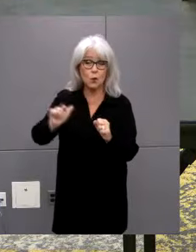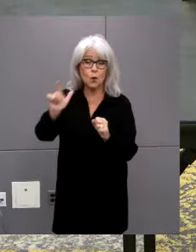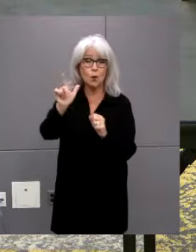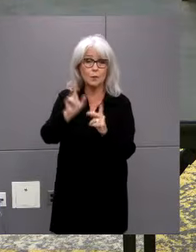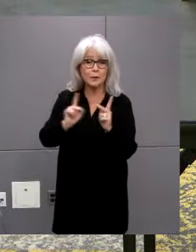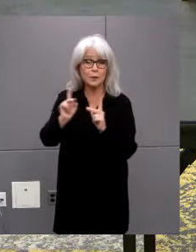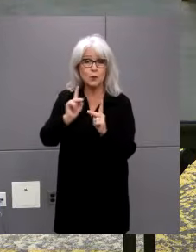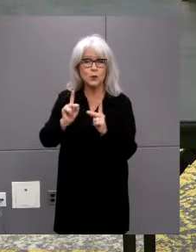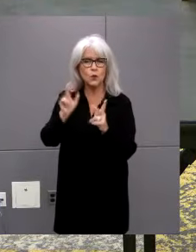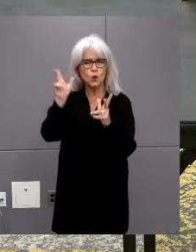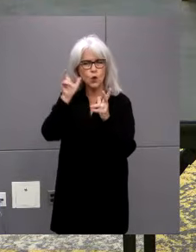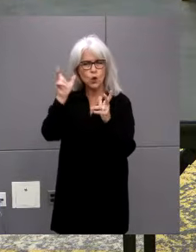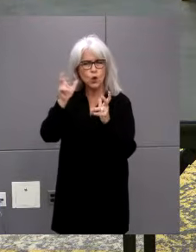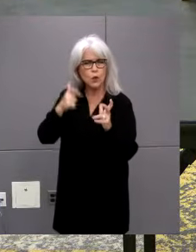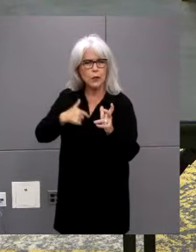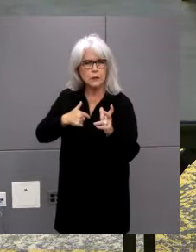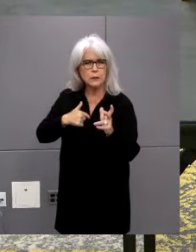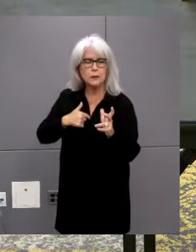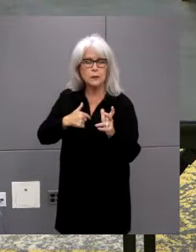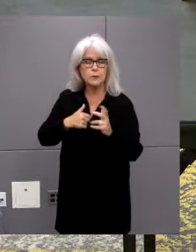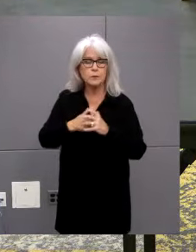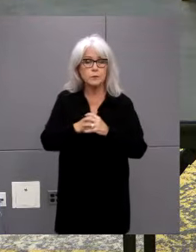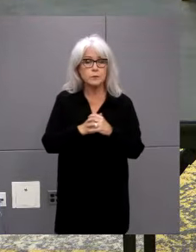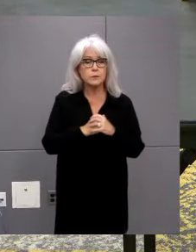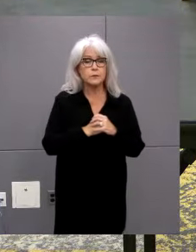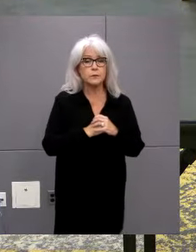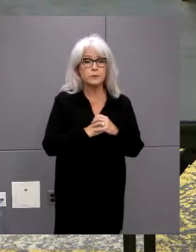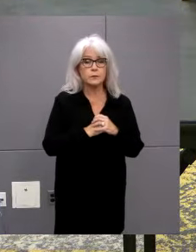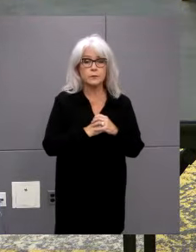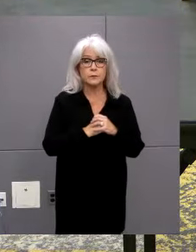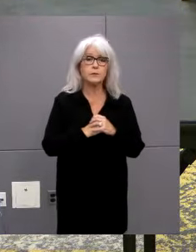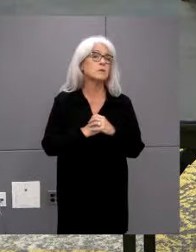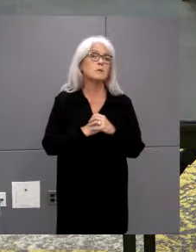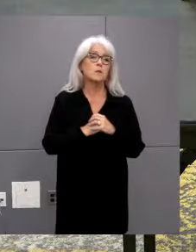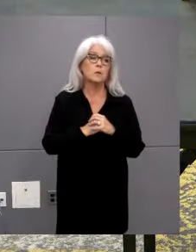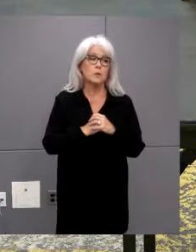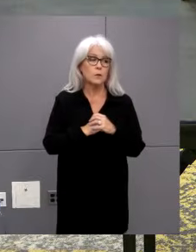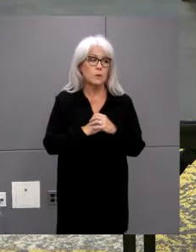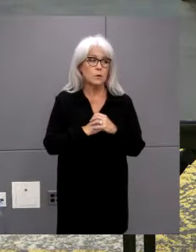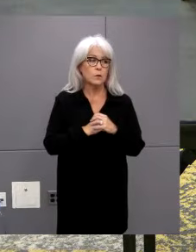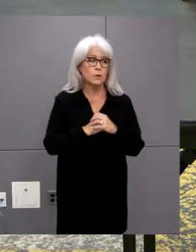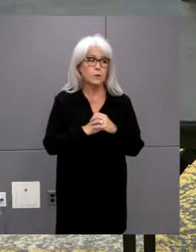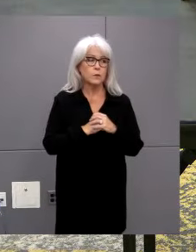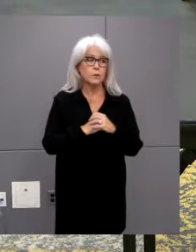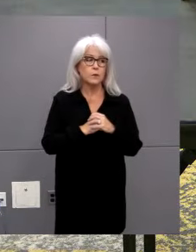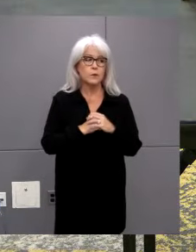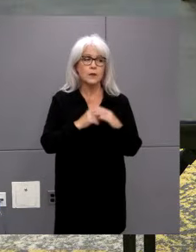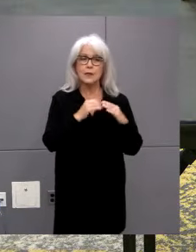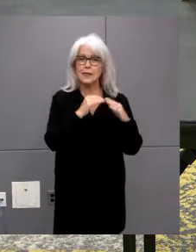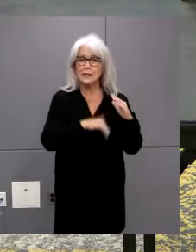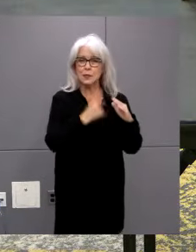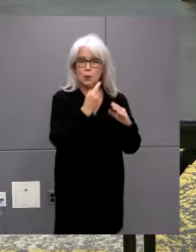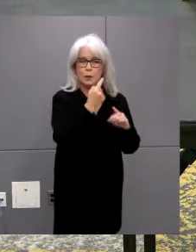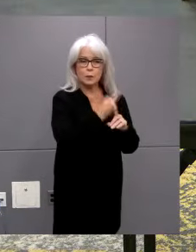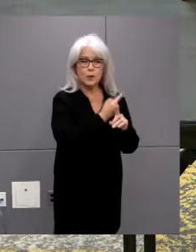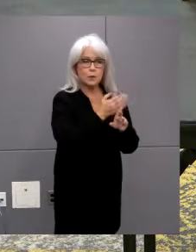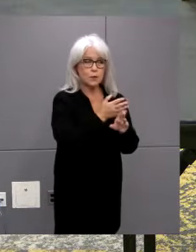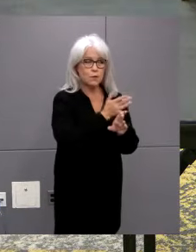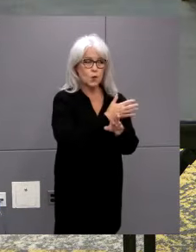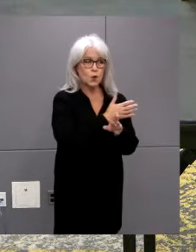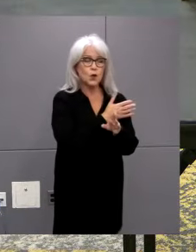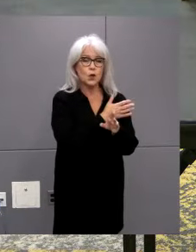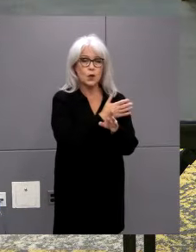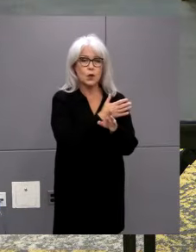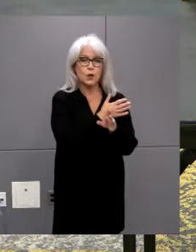us, and especially what happens last month about the signs on